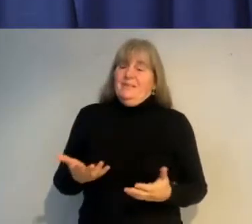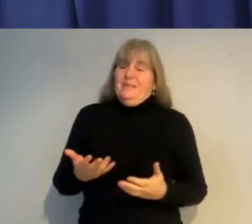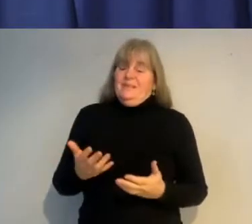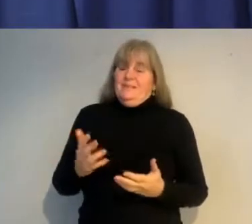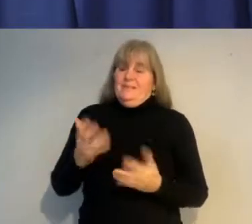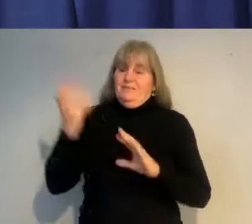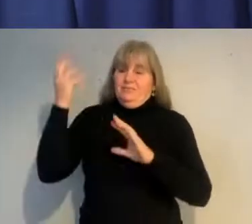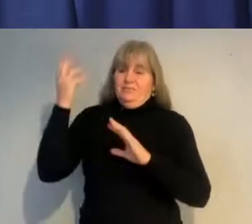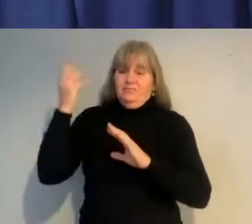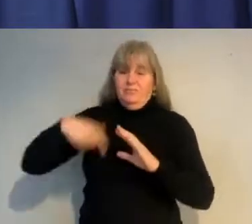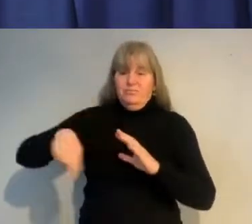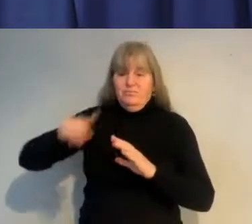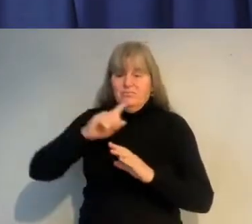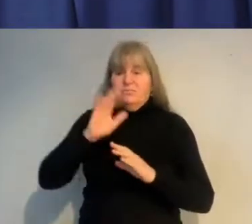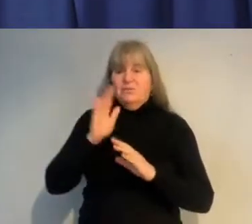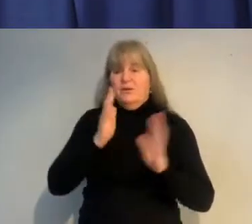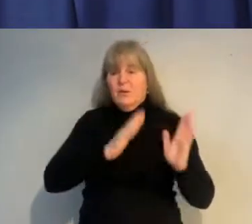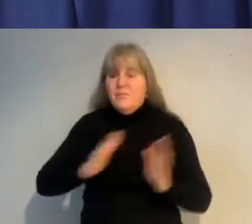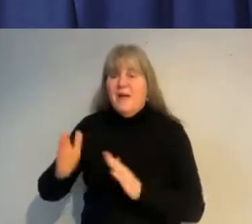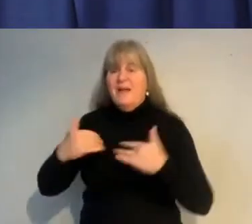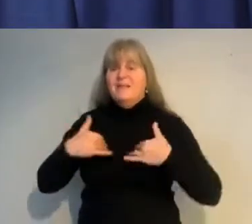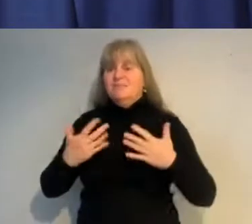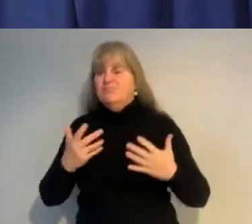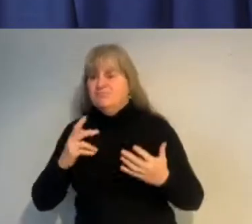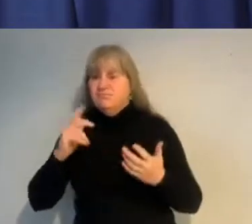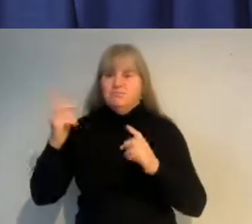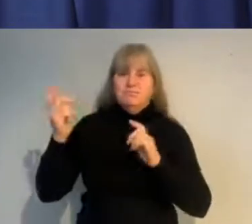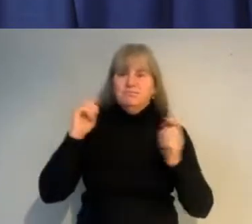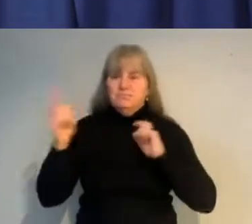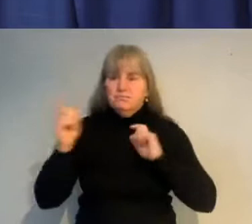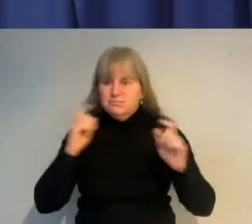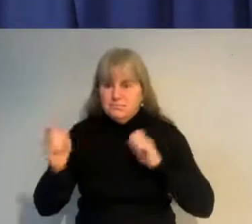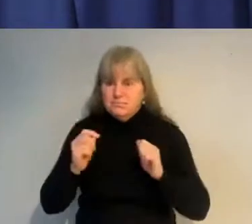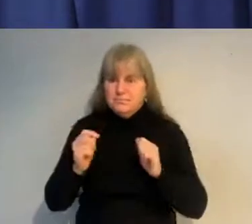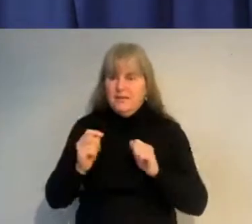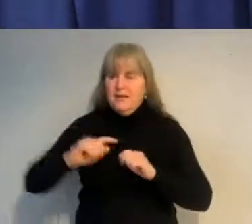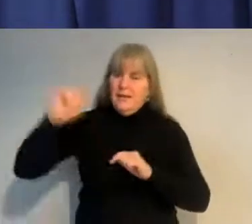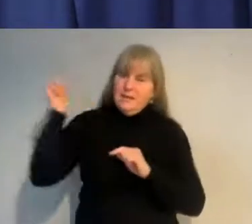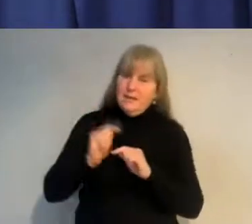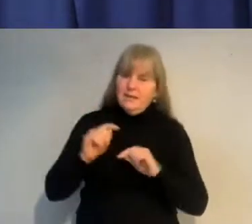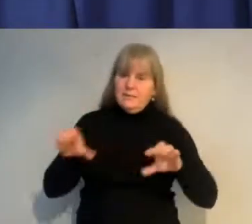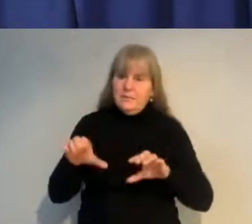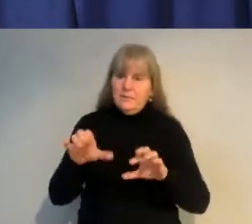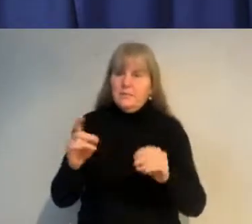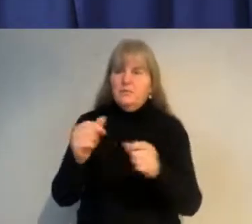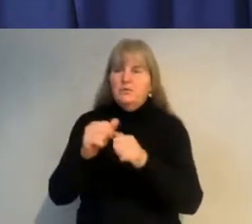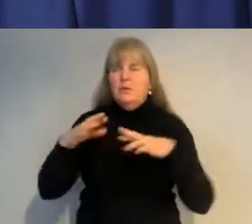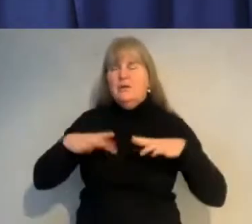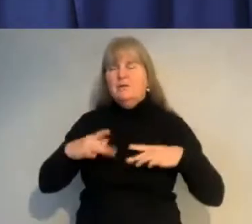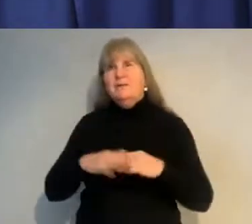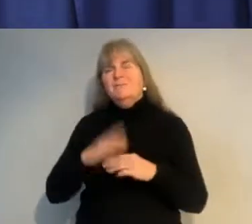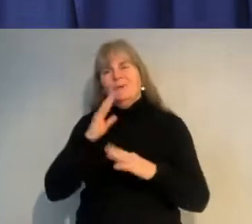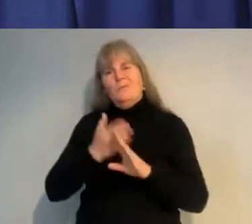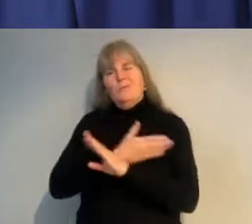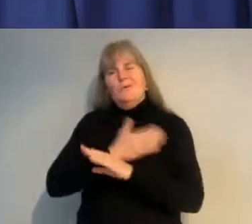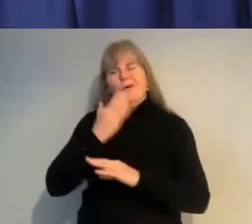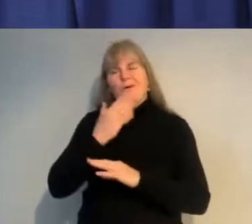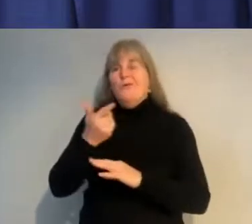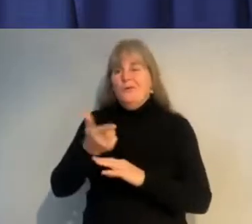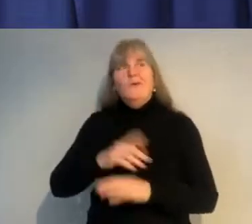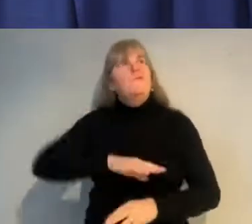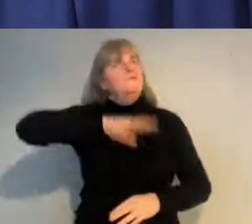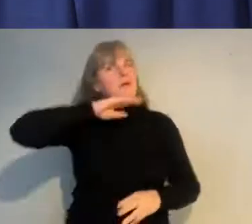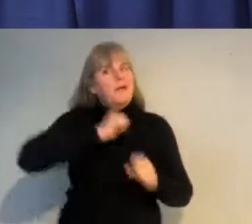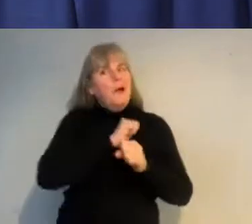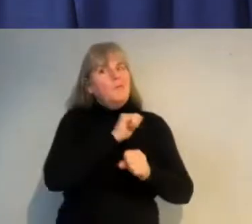holiday plans, and things had to be scaled down. I've said it before, you may be done with the pandemic,